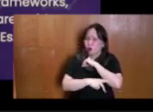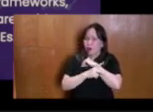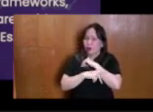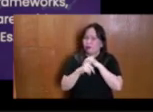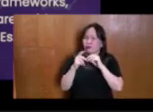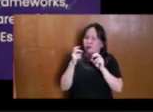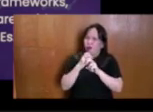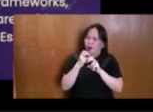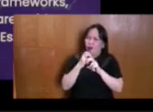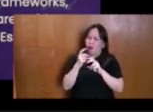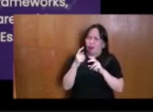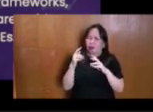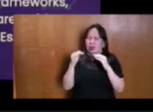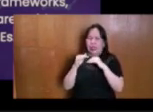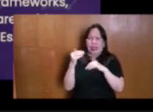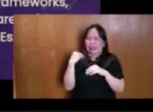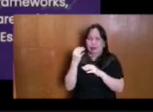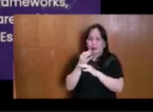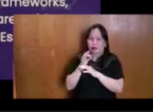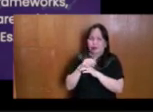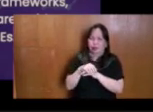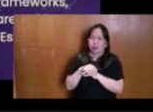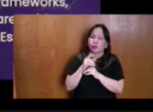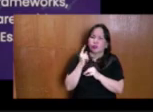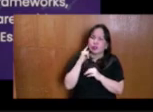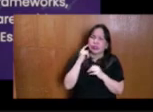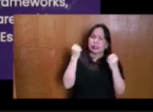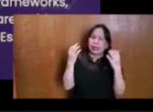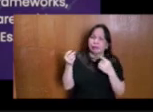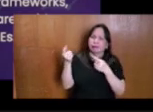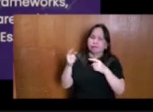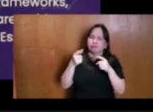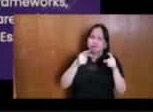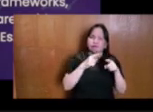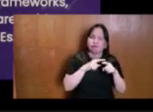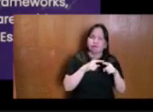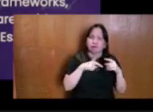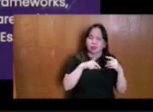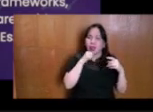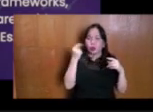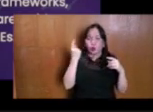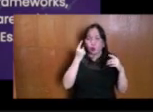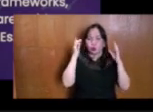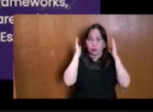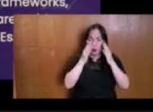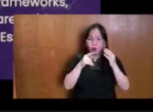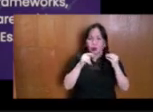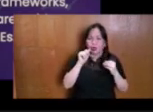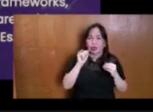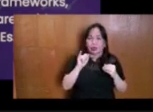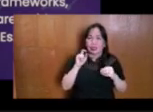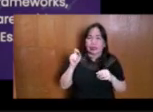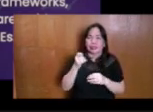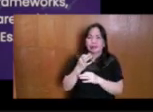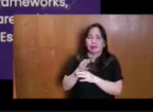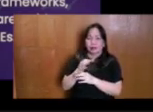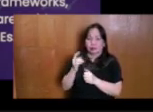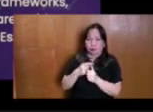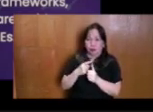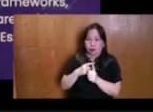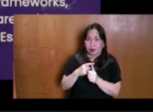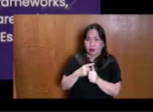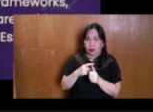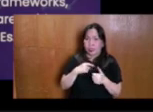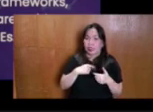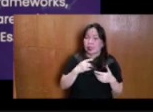side infrastructures. You know? So there's so much going on beyond AI that need to be addressed. I'm not